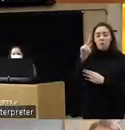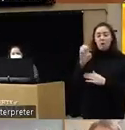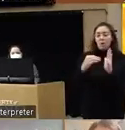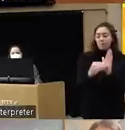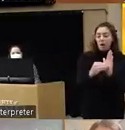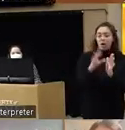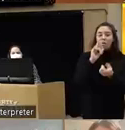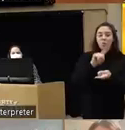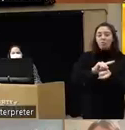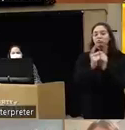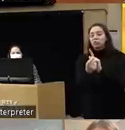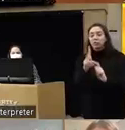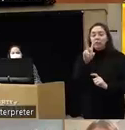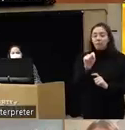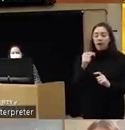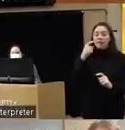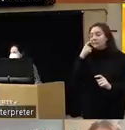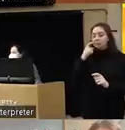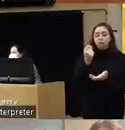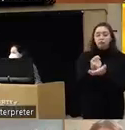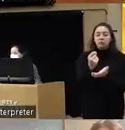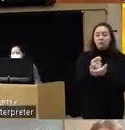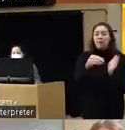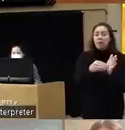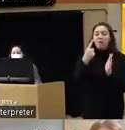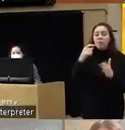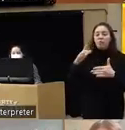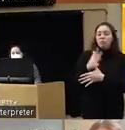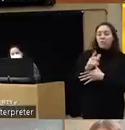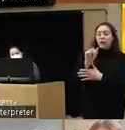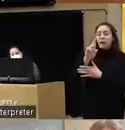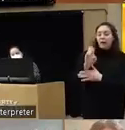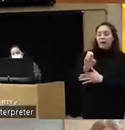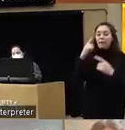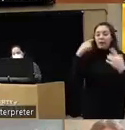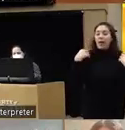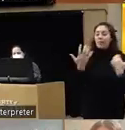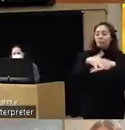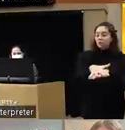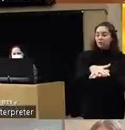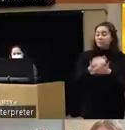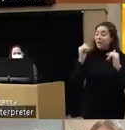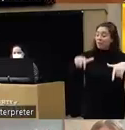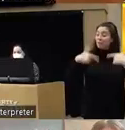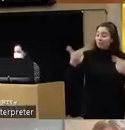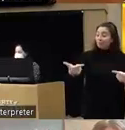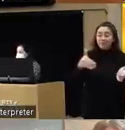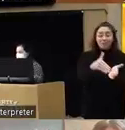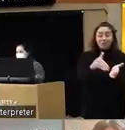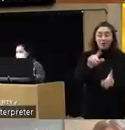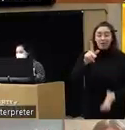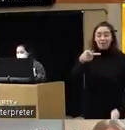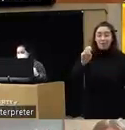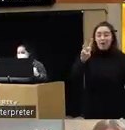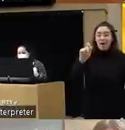a translation of Vermont's addiction treatment model to primary care mental health integration. And with that, I will hand it over to Dr. Pawlowski,